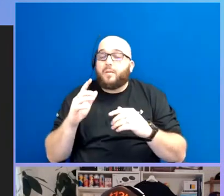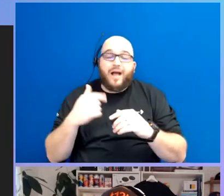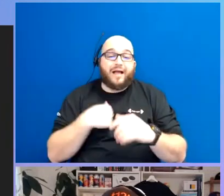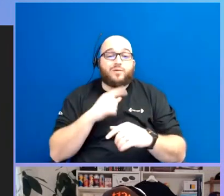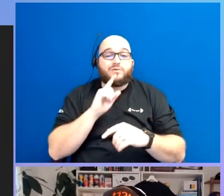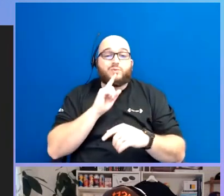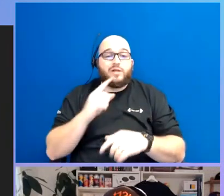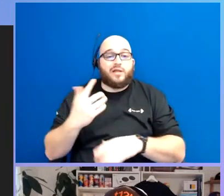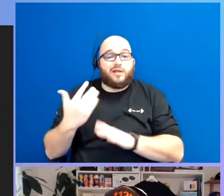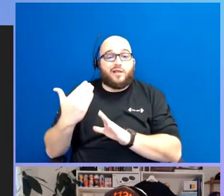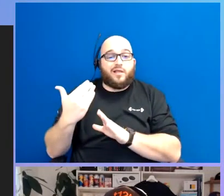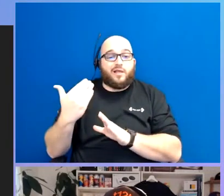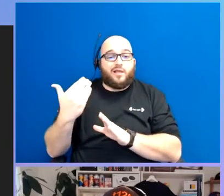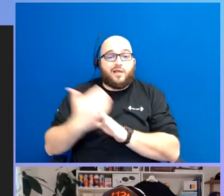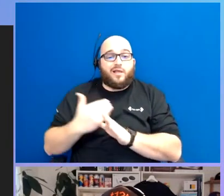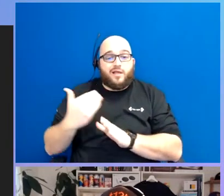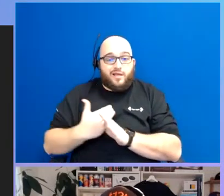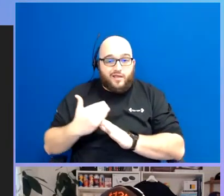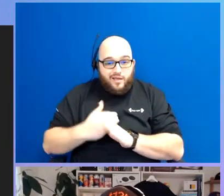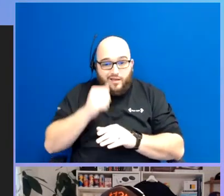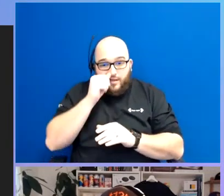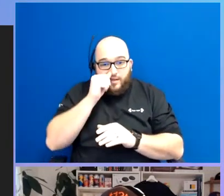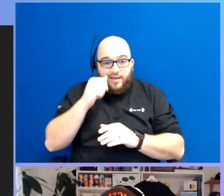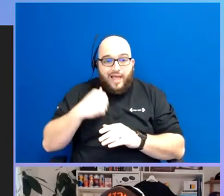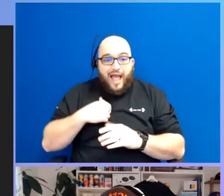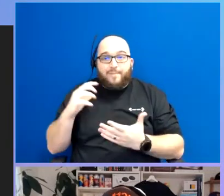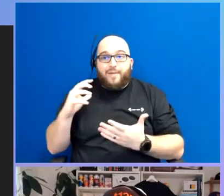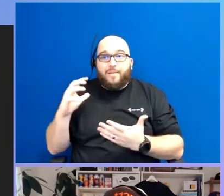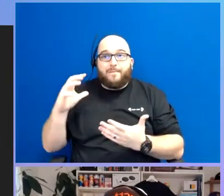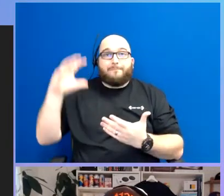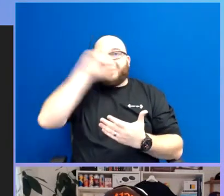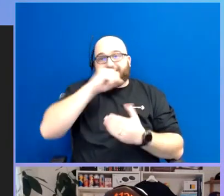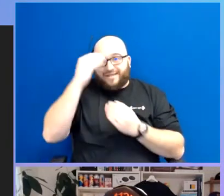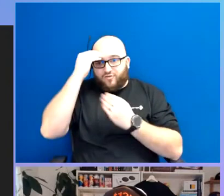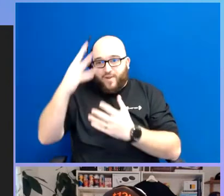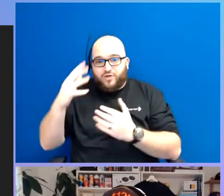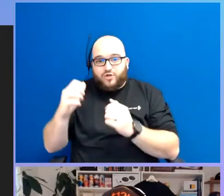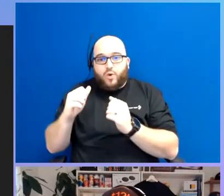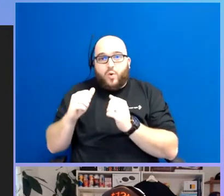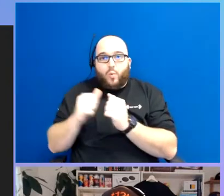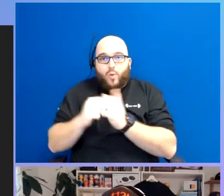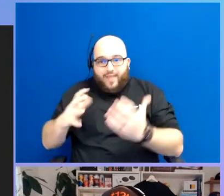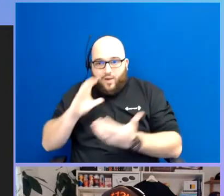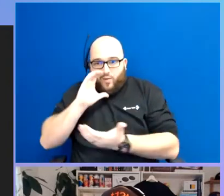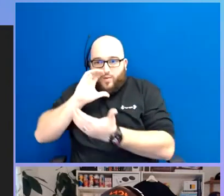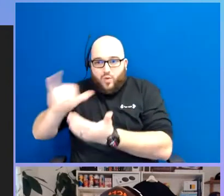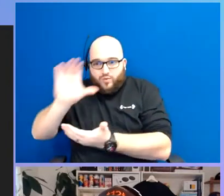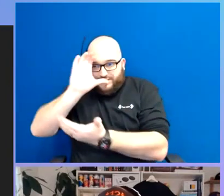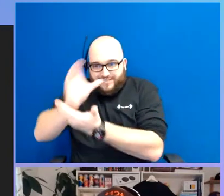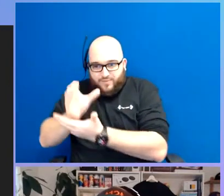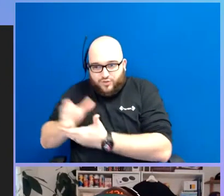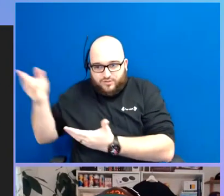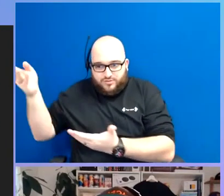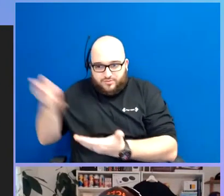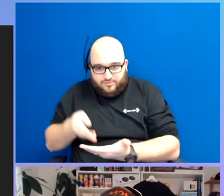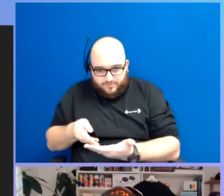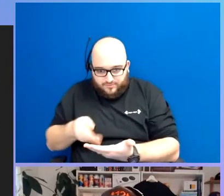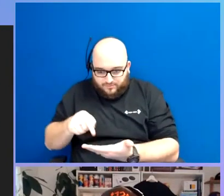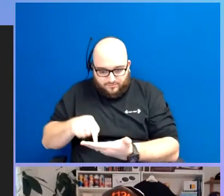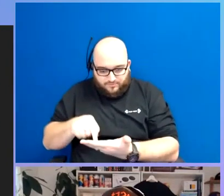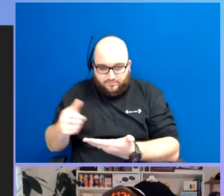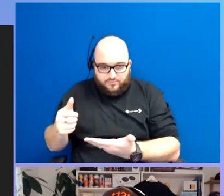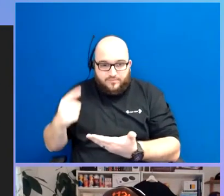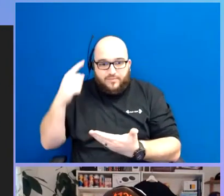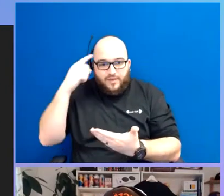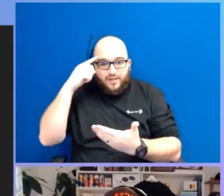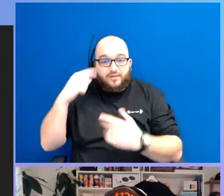I'm missing an overview when there are no images loaded. And I think the worst one